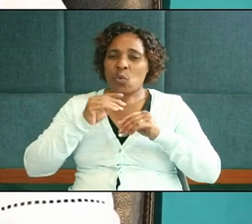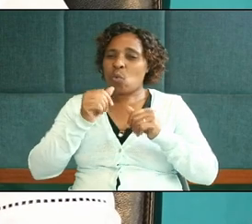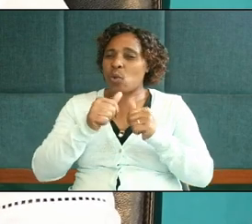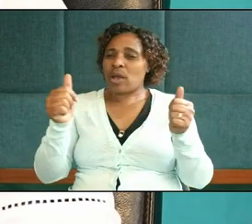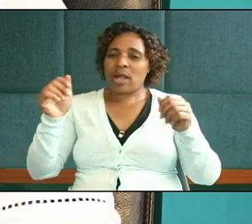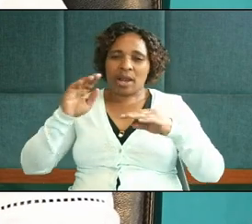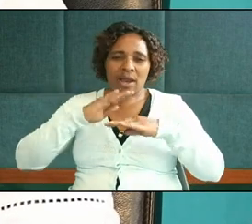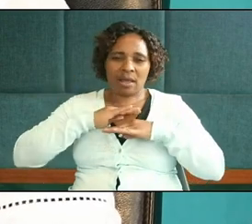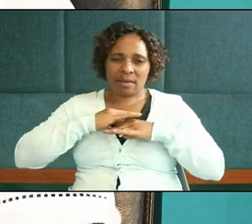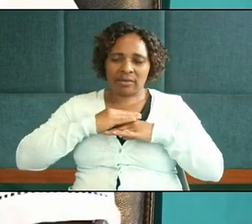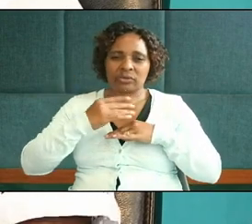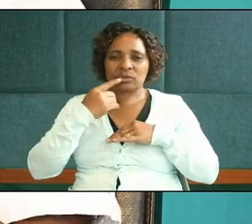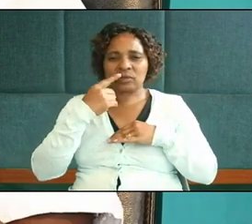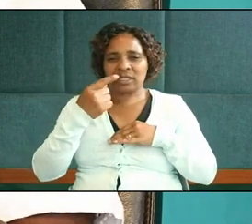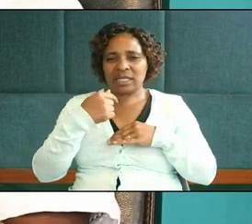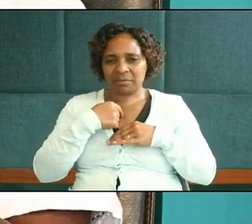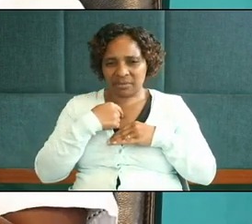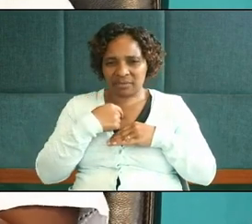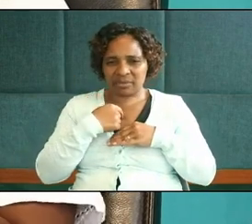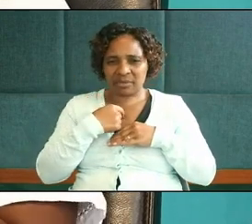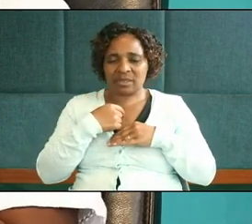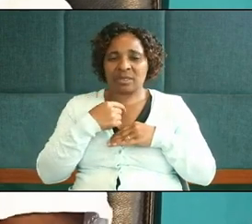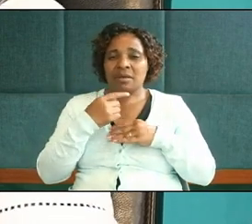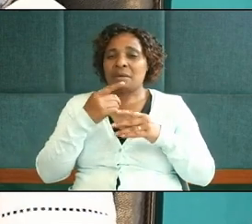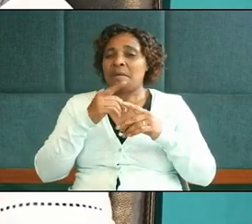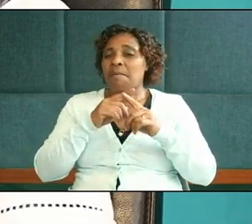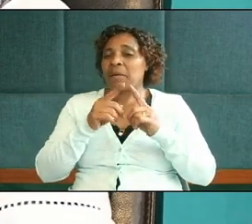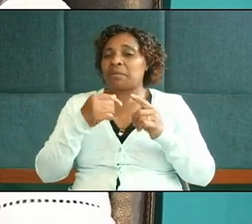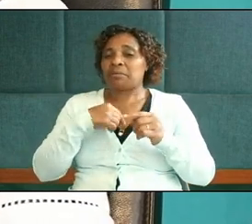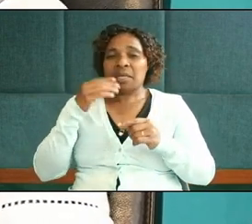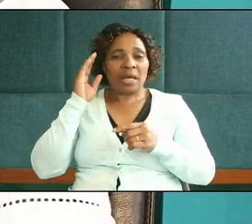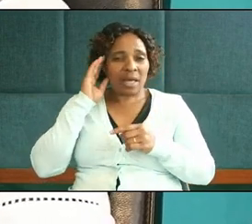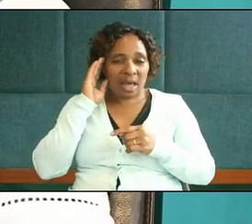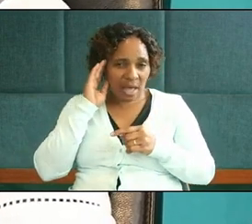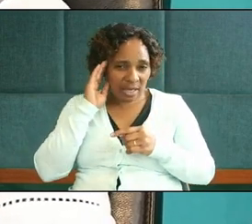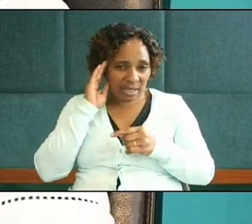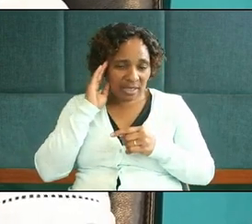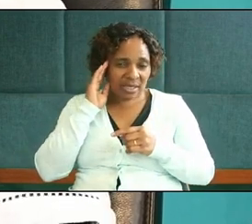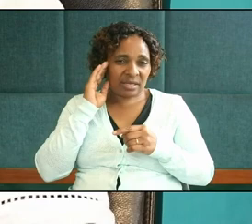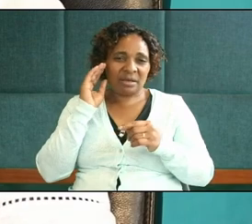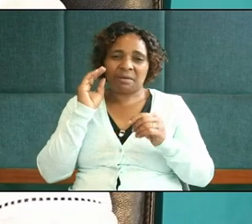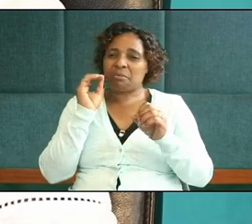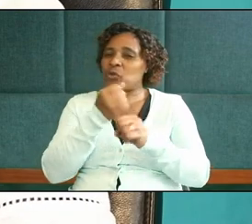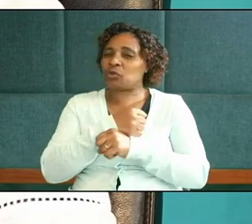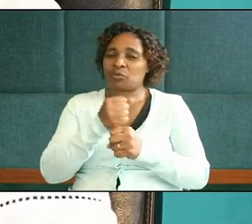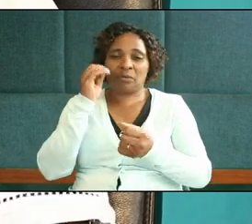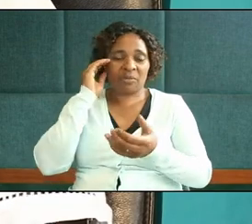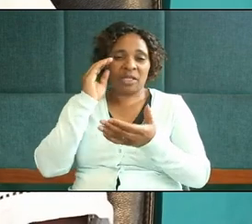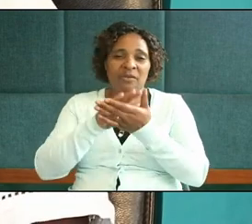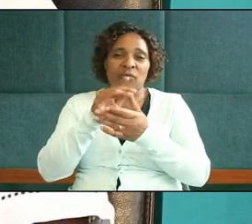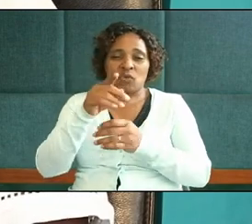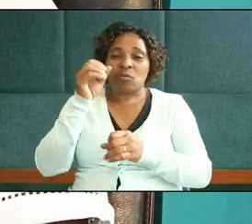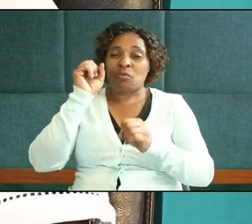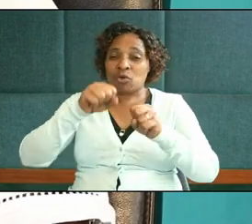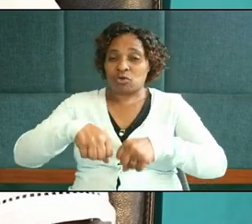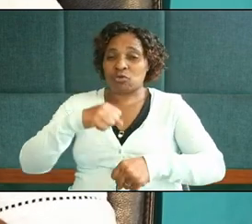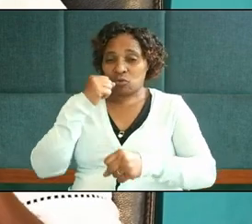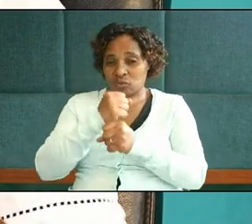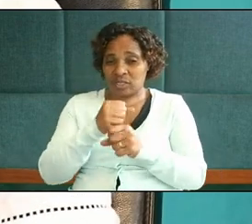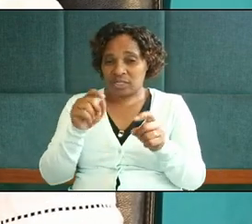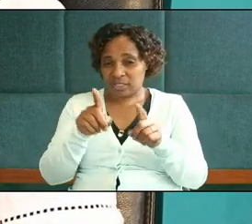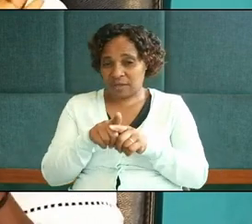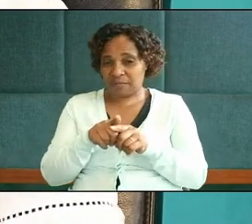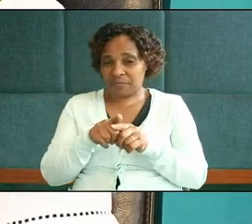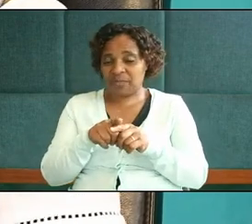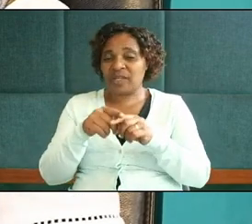well enough to tell me, by the way, I heard this, but I don't believe you can do it. Or even though, yeah,